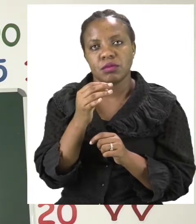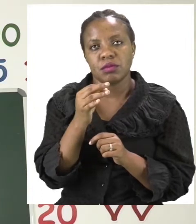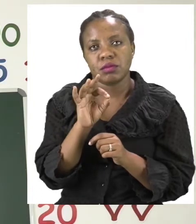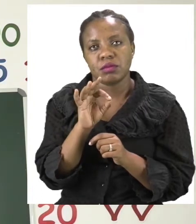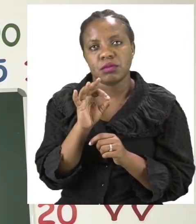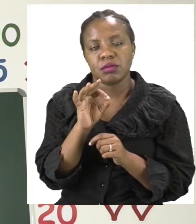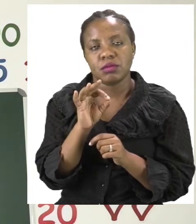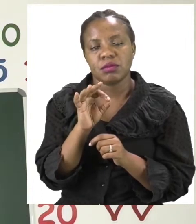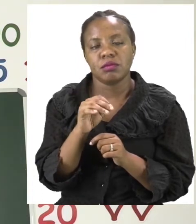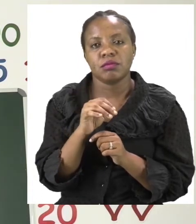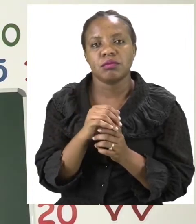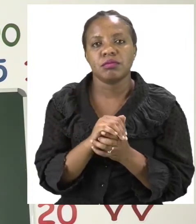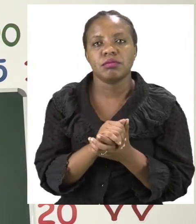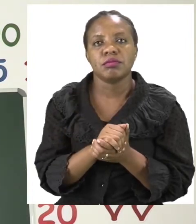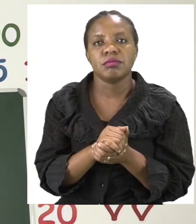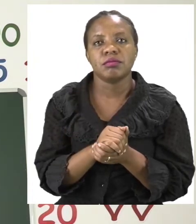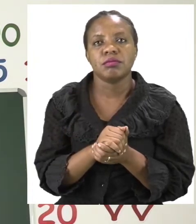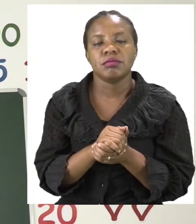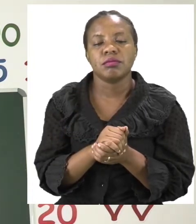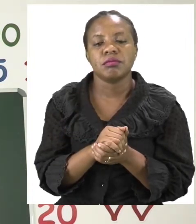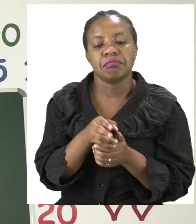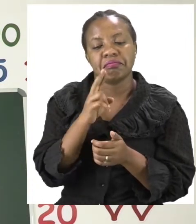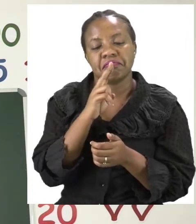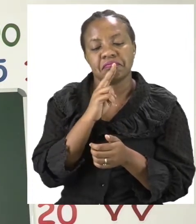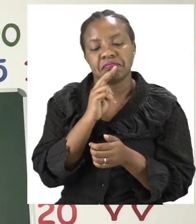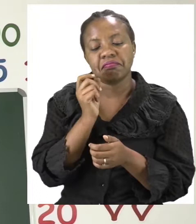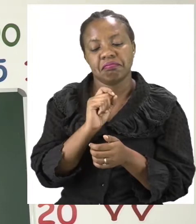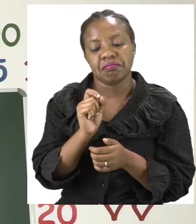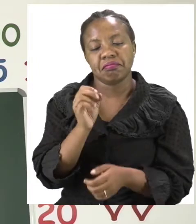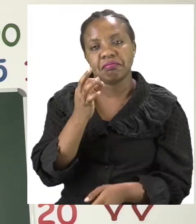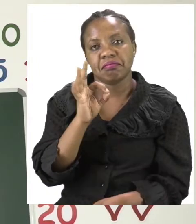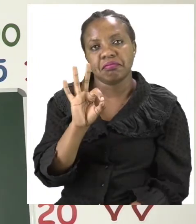9. So our answer is 9.